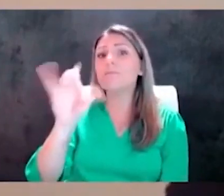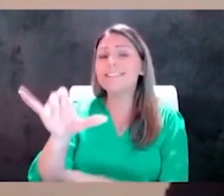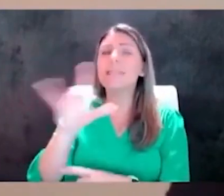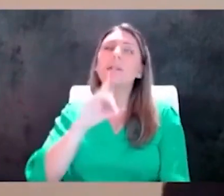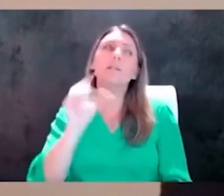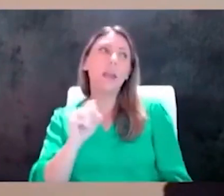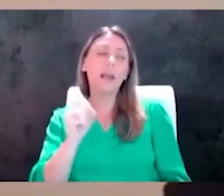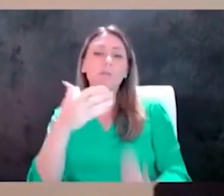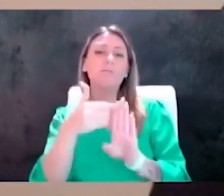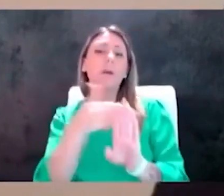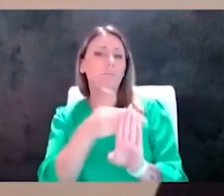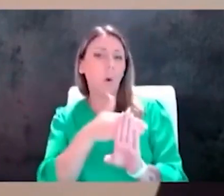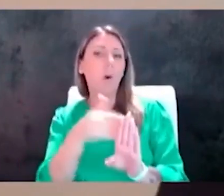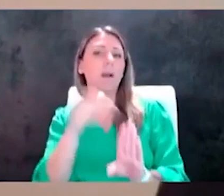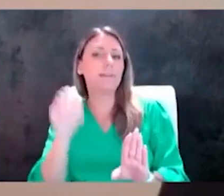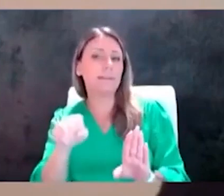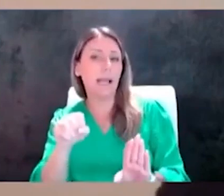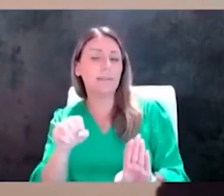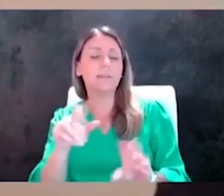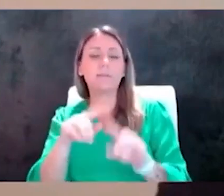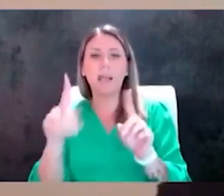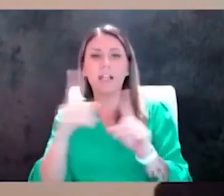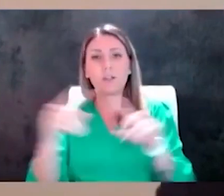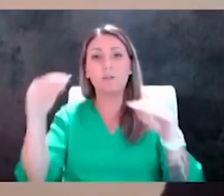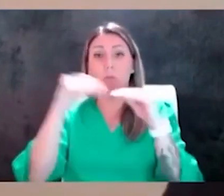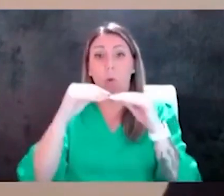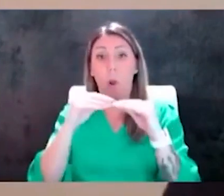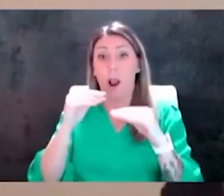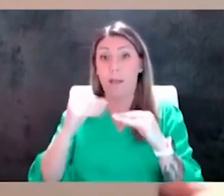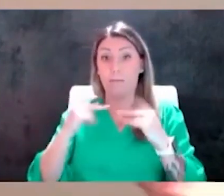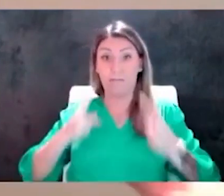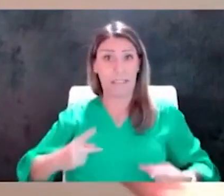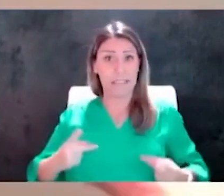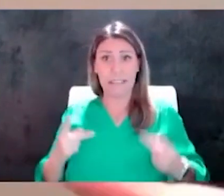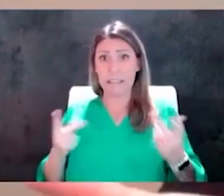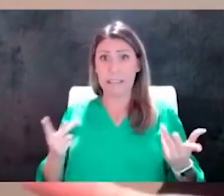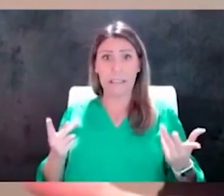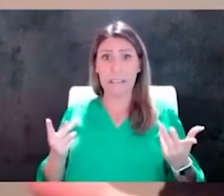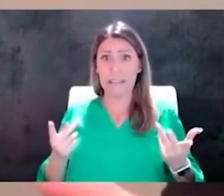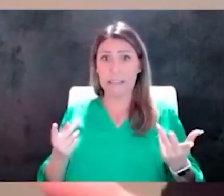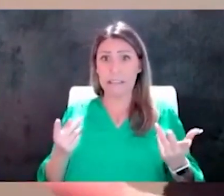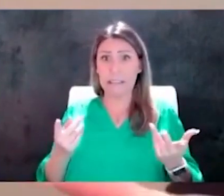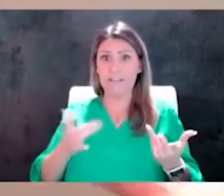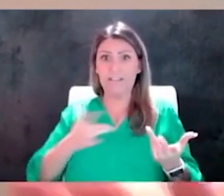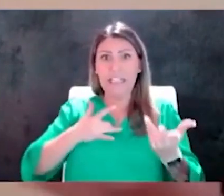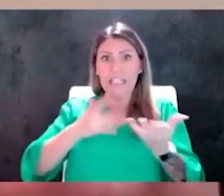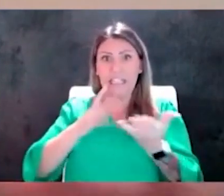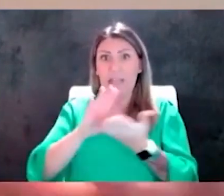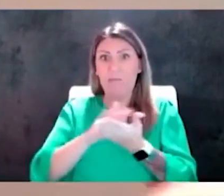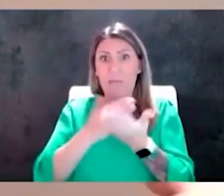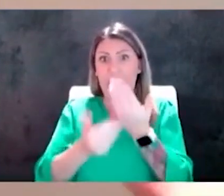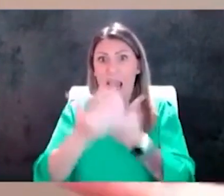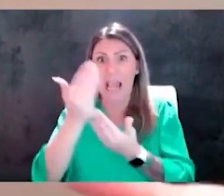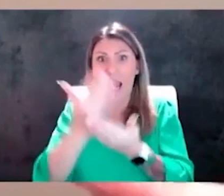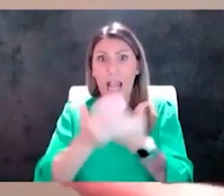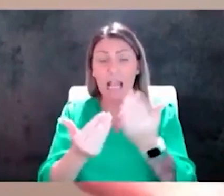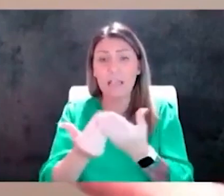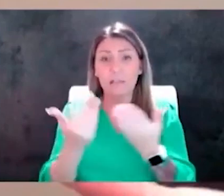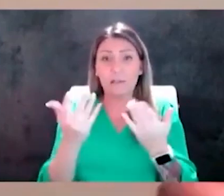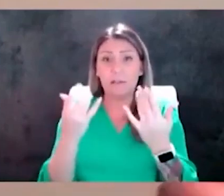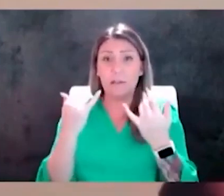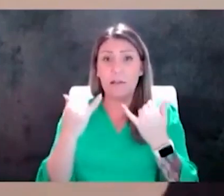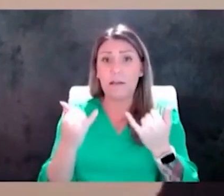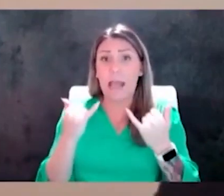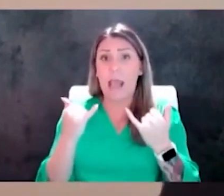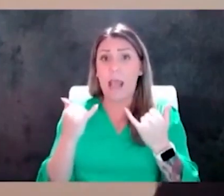they're not wrong. But this was more than that. This was, I physically totally lost sensation in my hands, and now there's a broken plate on